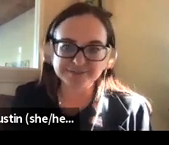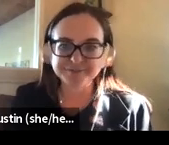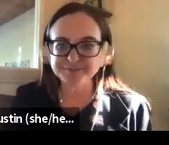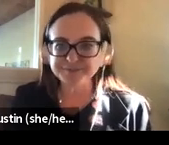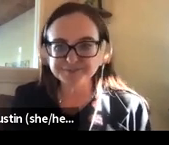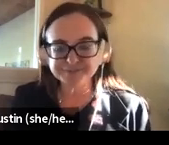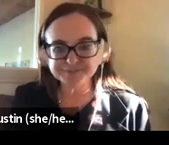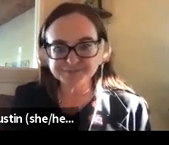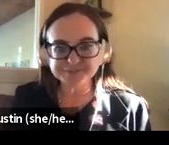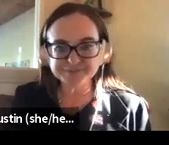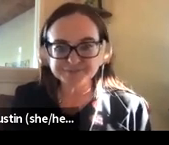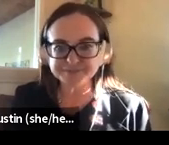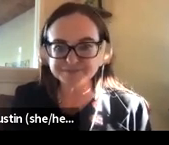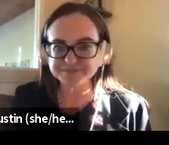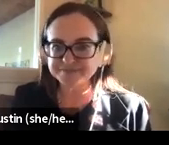chat.